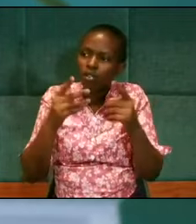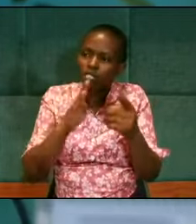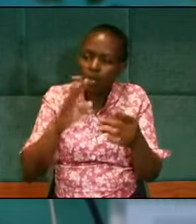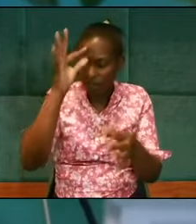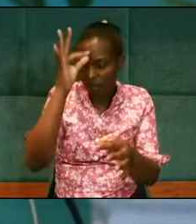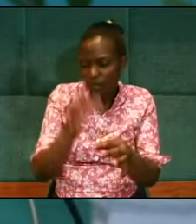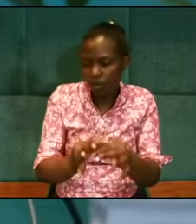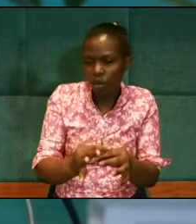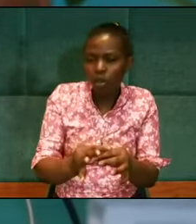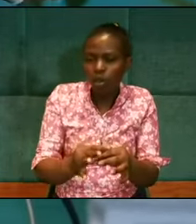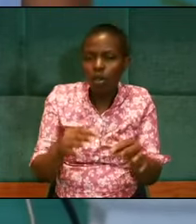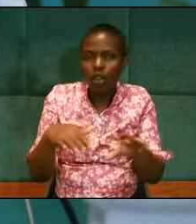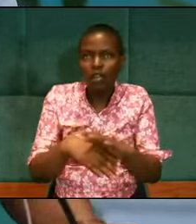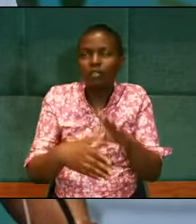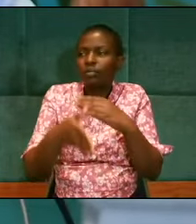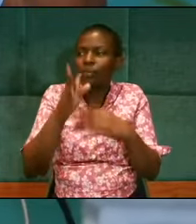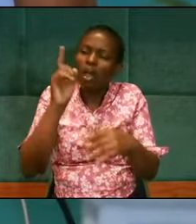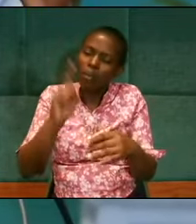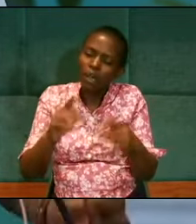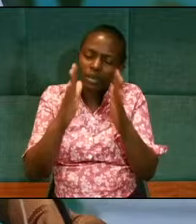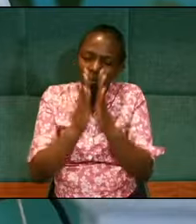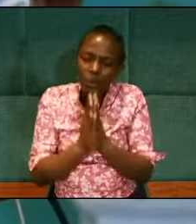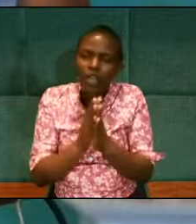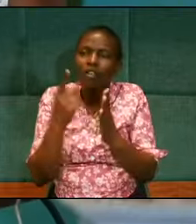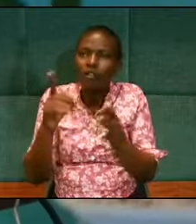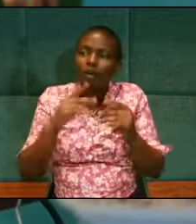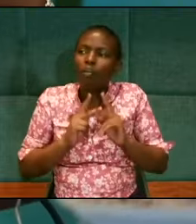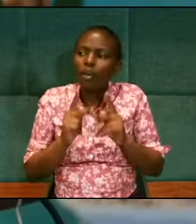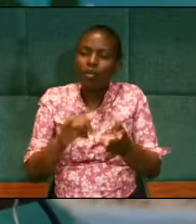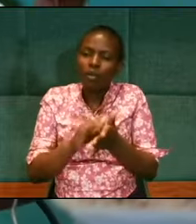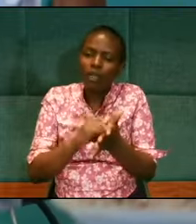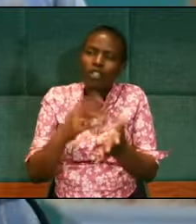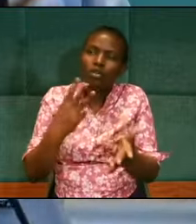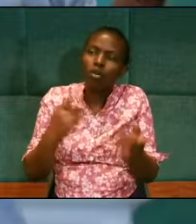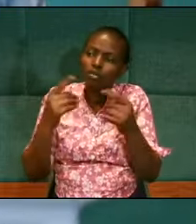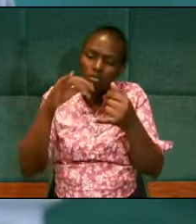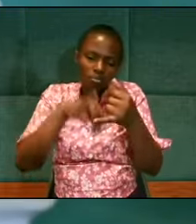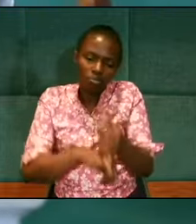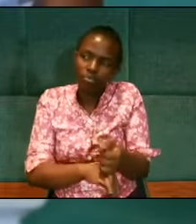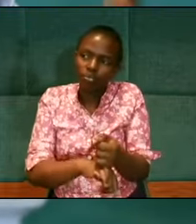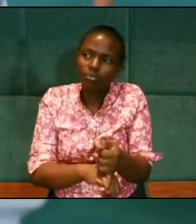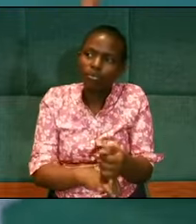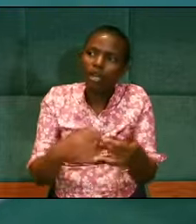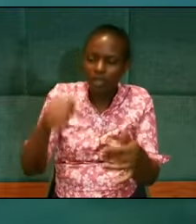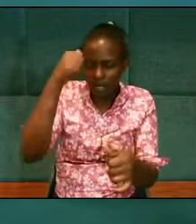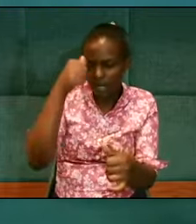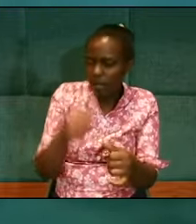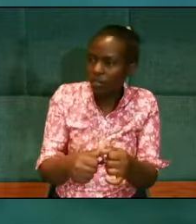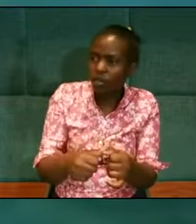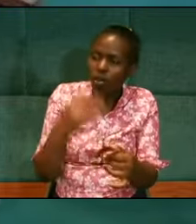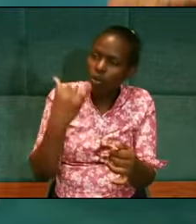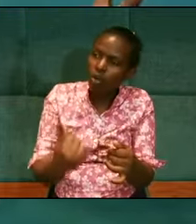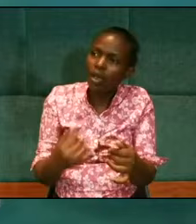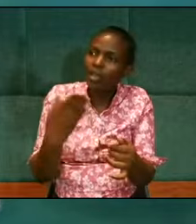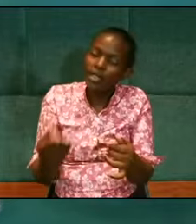to be praying for married couples. You need to be praying for people who want to date. Ladies and gentlemen, this is the reason this subject matter,